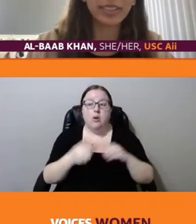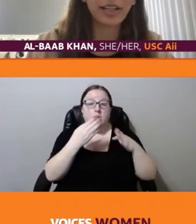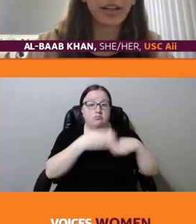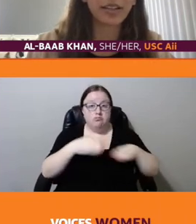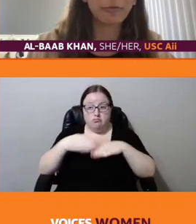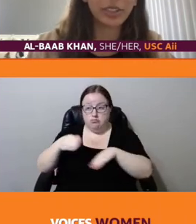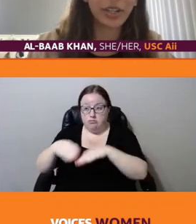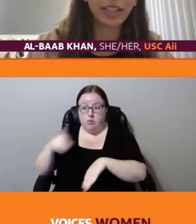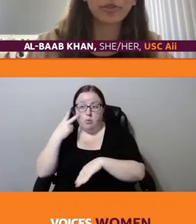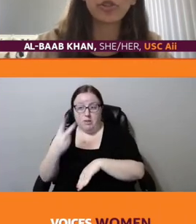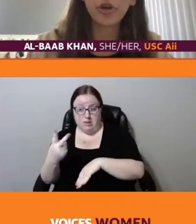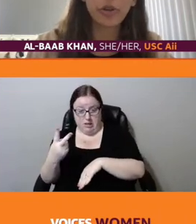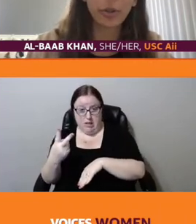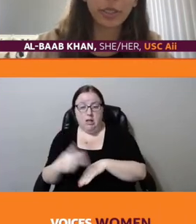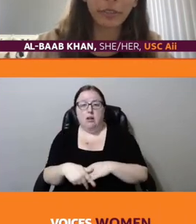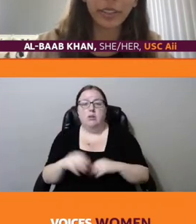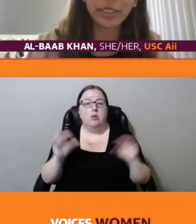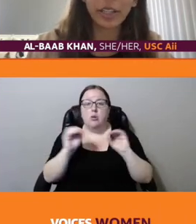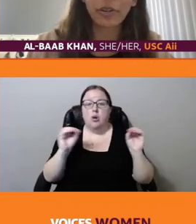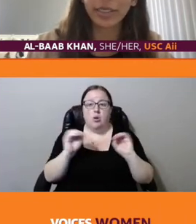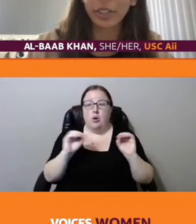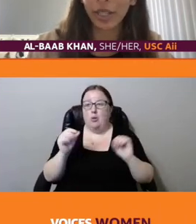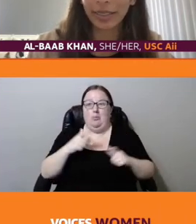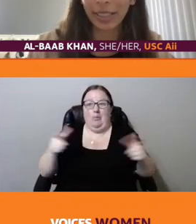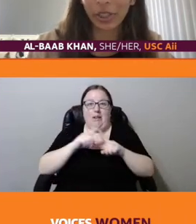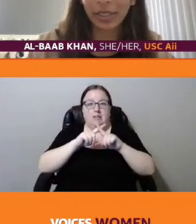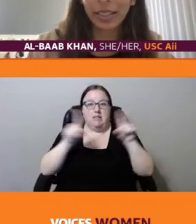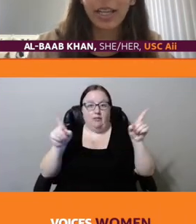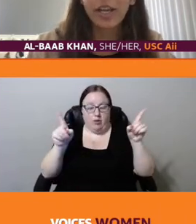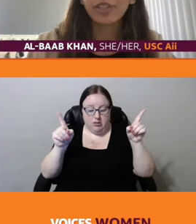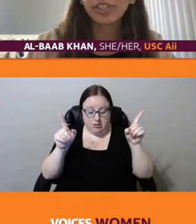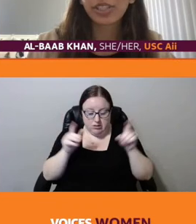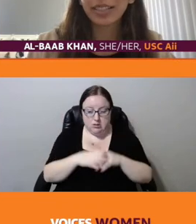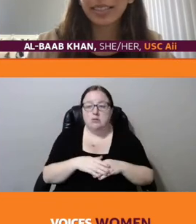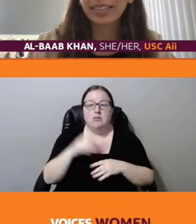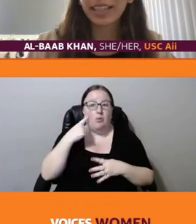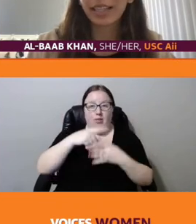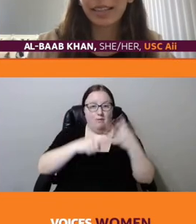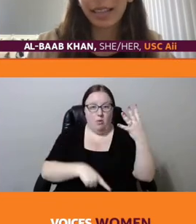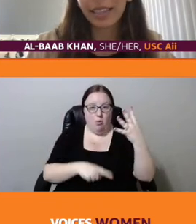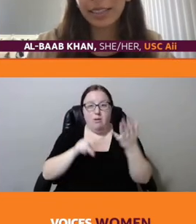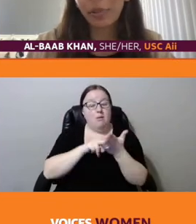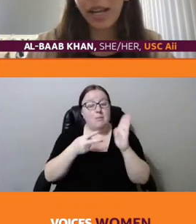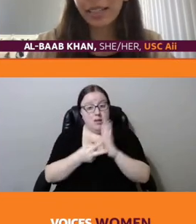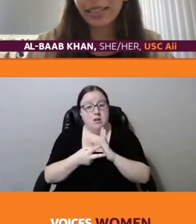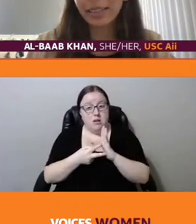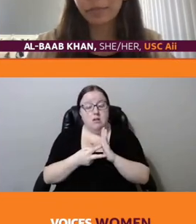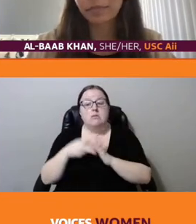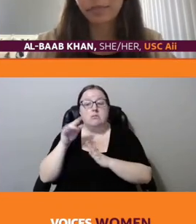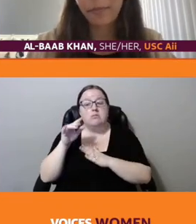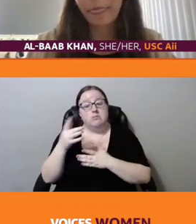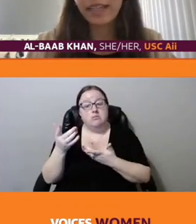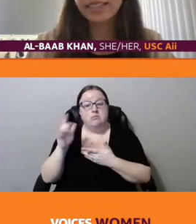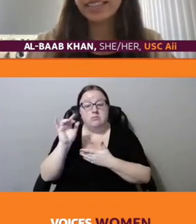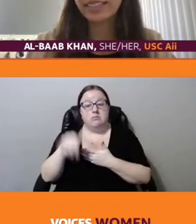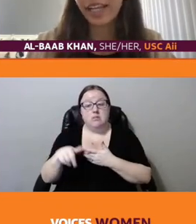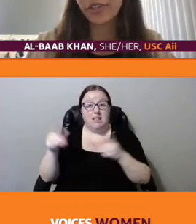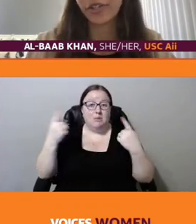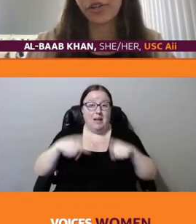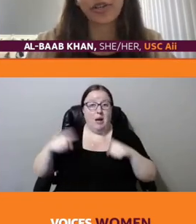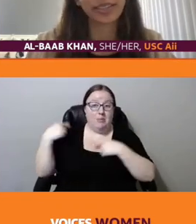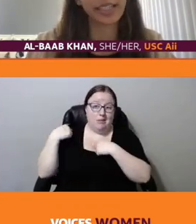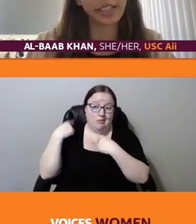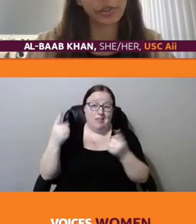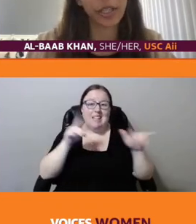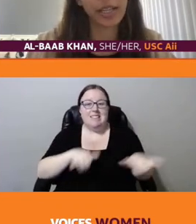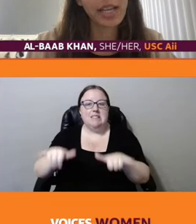show, we saw that there was no notable difference across the organizations, which tells us that this practice is a